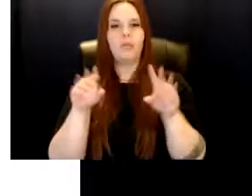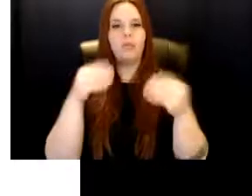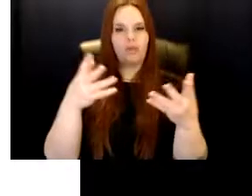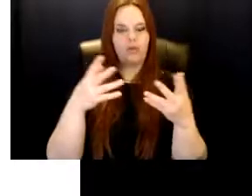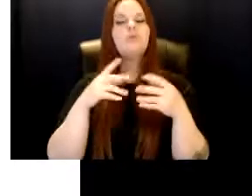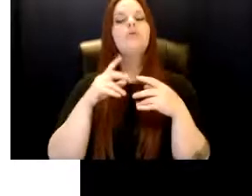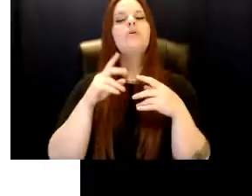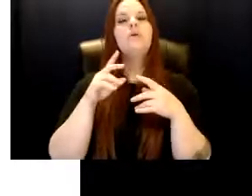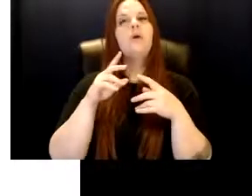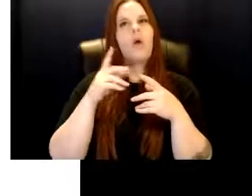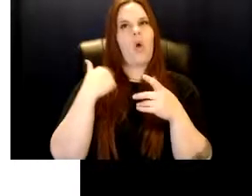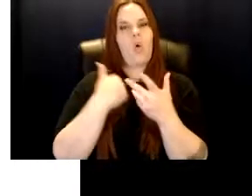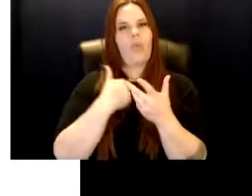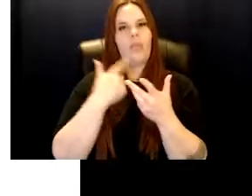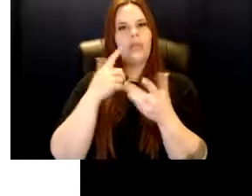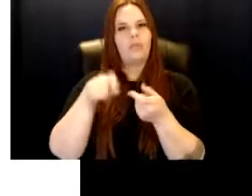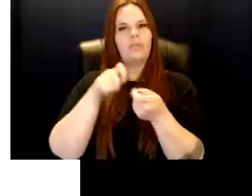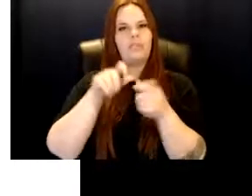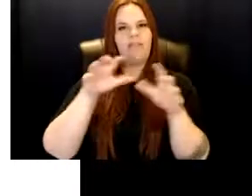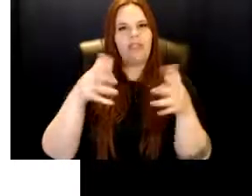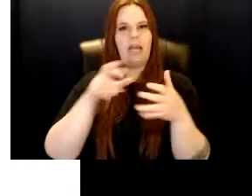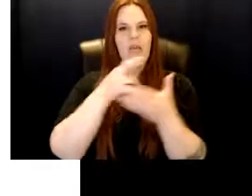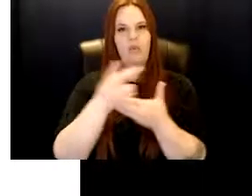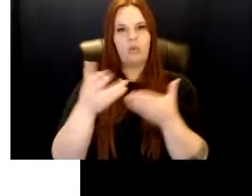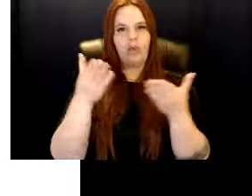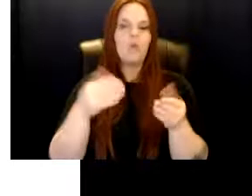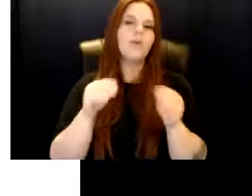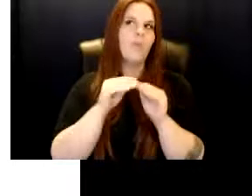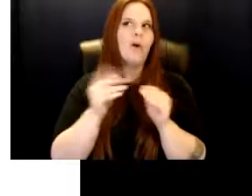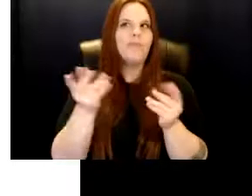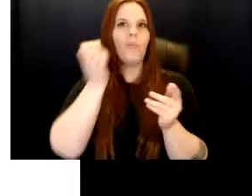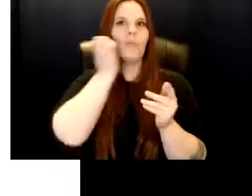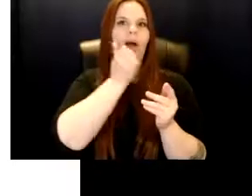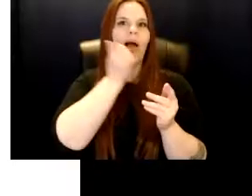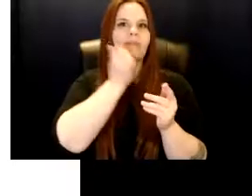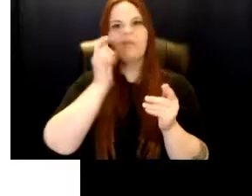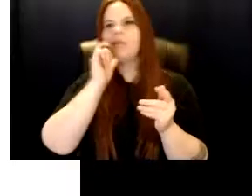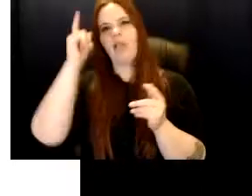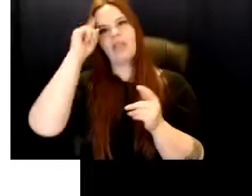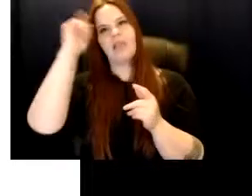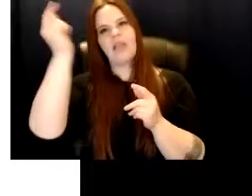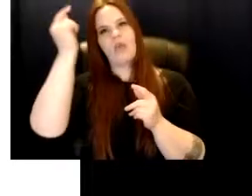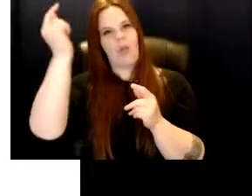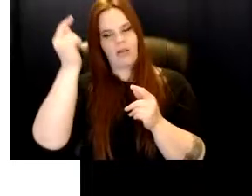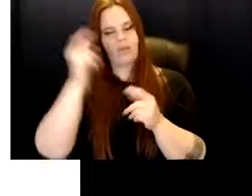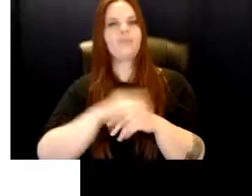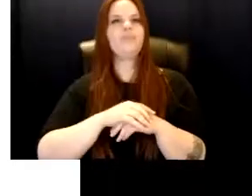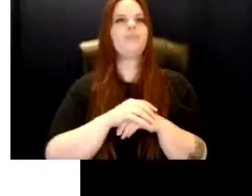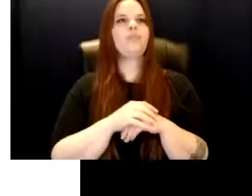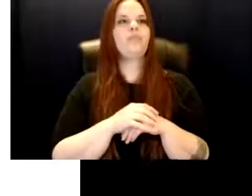of resources there. It was more of a practical matter, not theoretical. We used